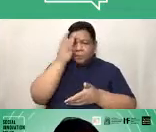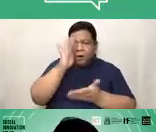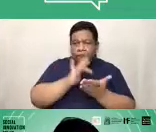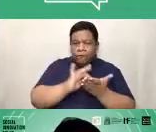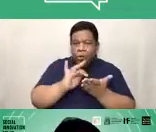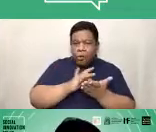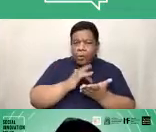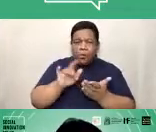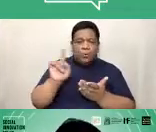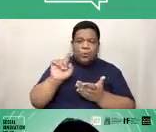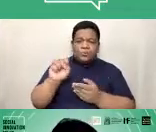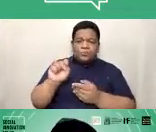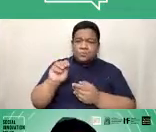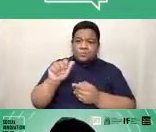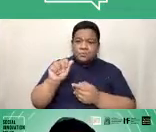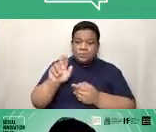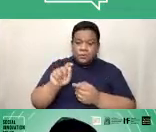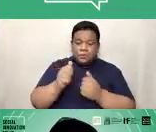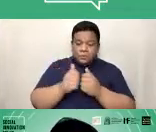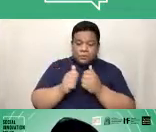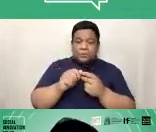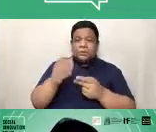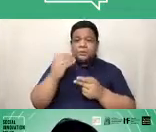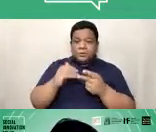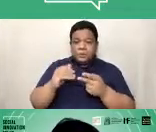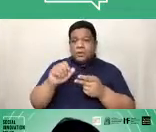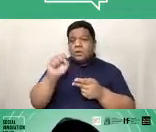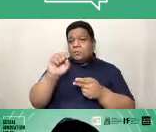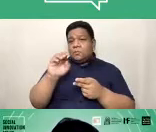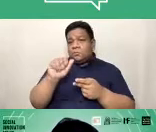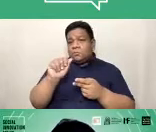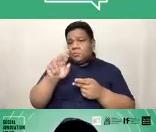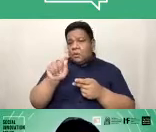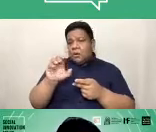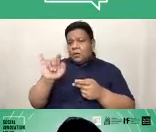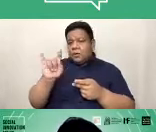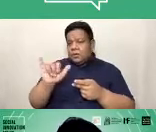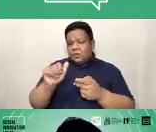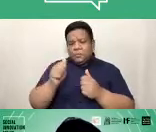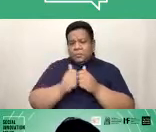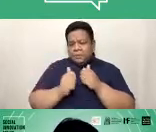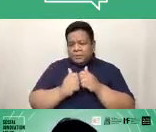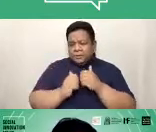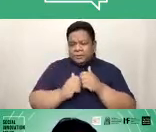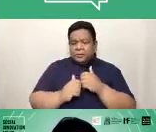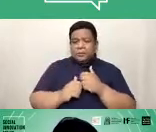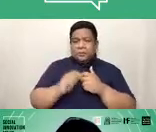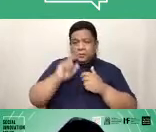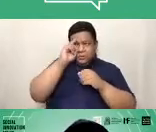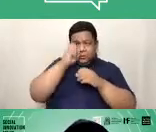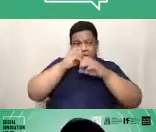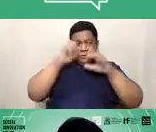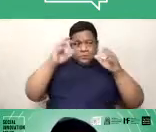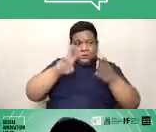smart really mean? Then we want to talk about a smart city. How do we imagine an entire city as a smart